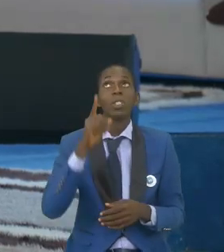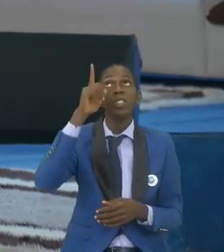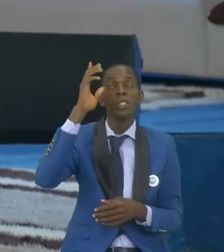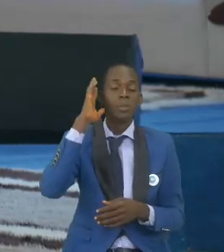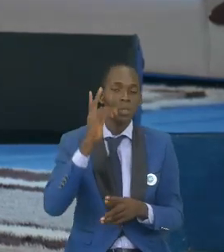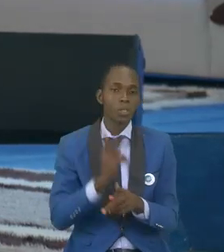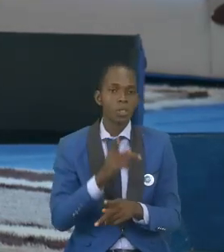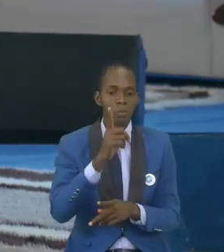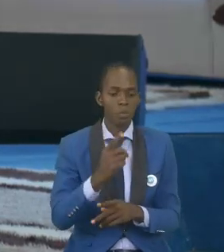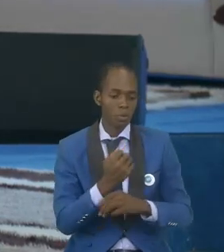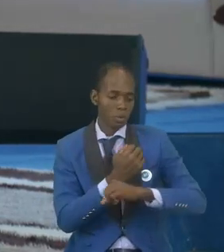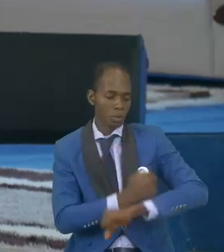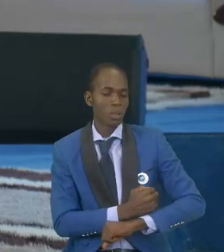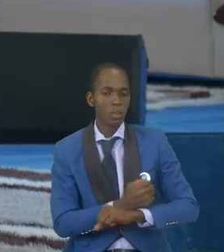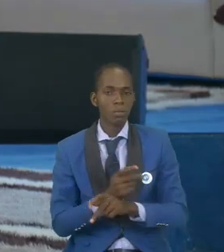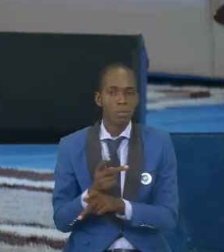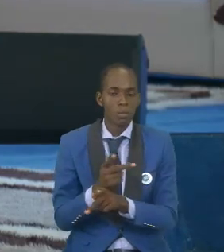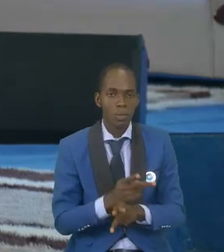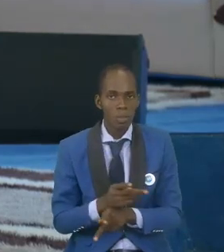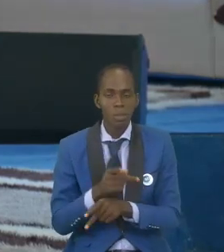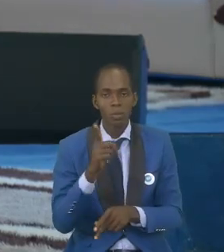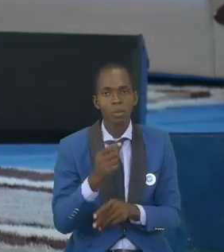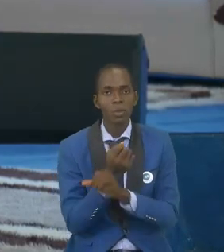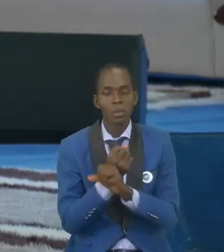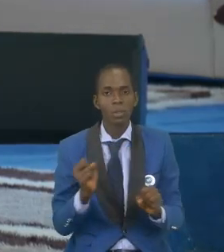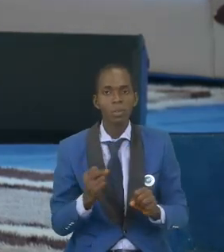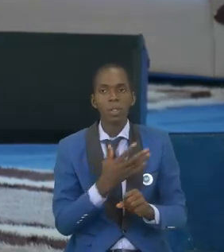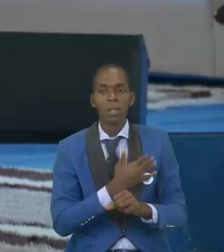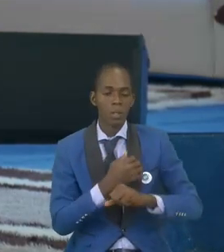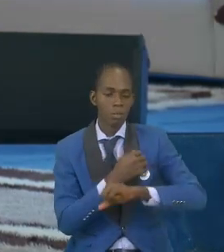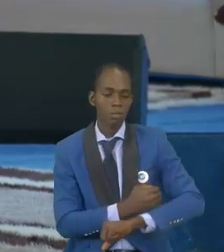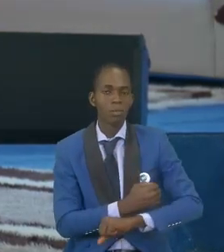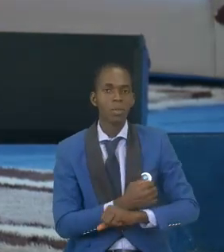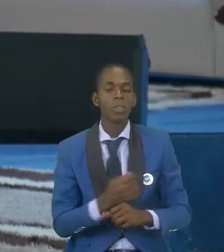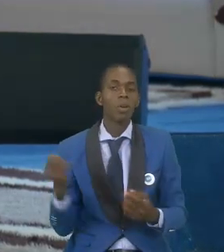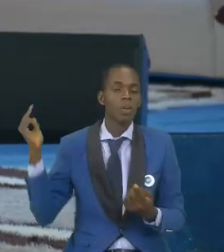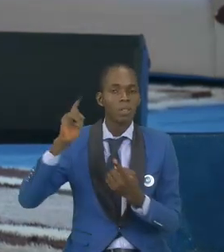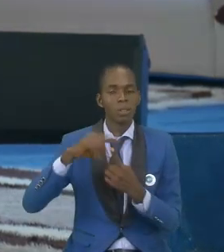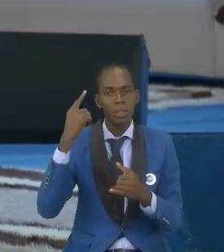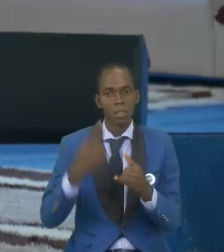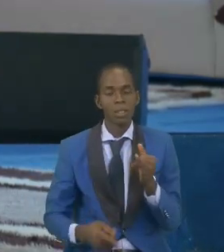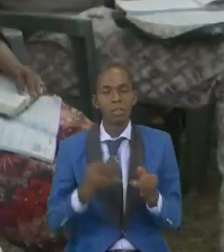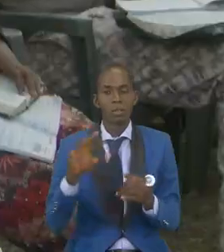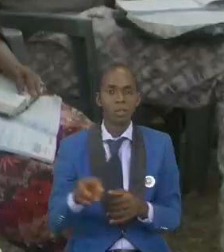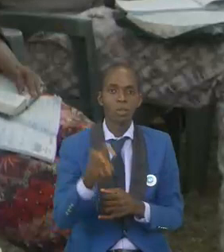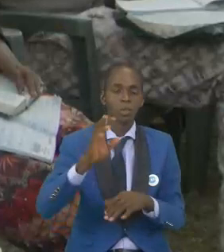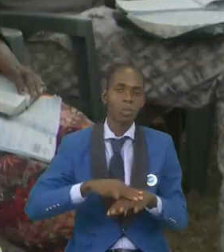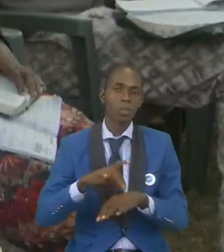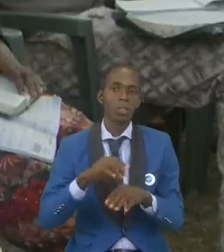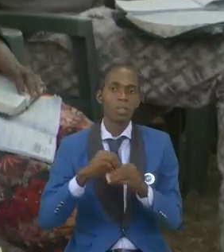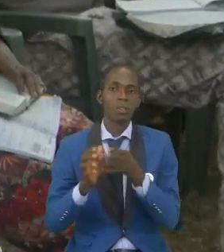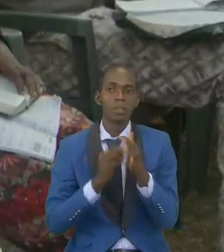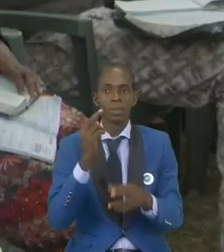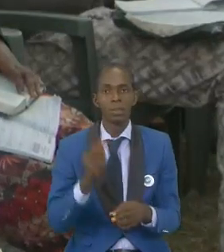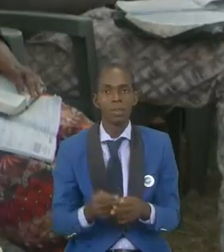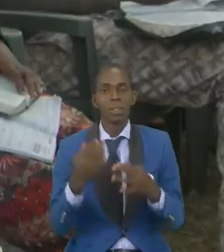and safe, protected and preserved till the end of your journey in Jesus' name. We're looking